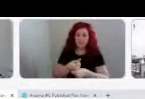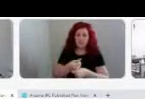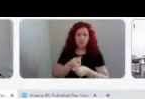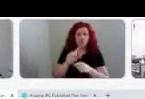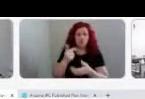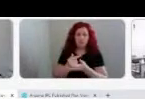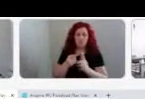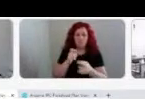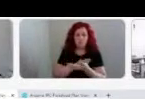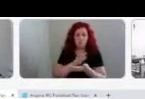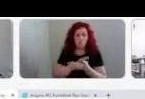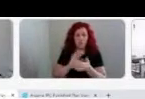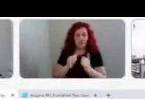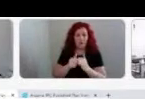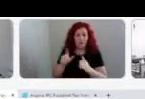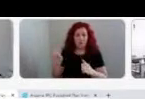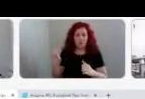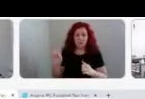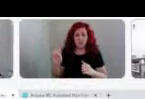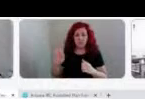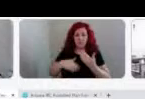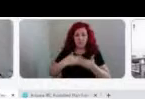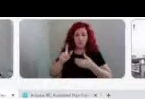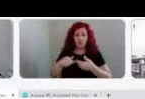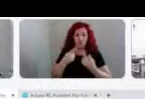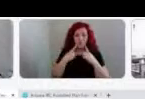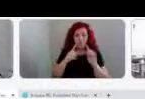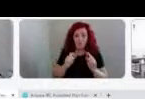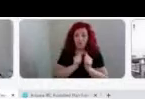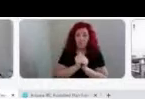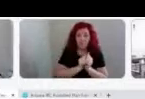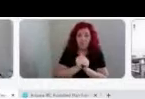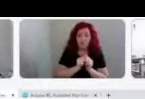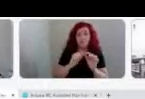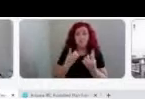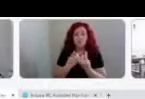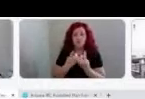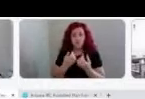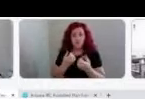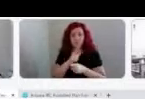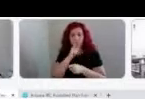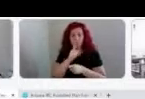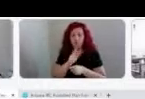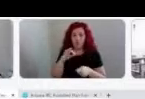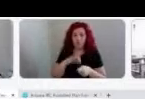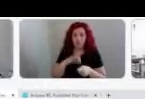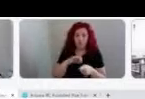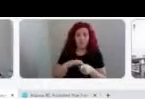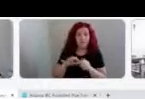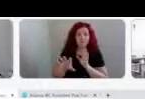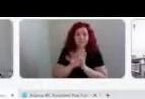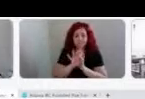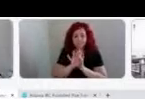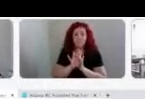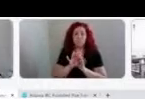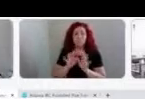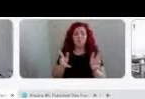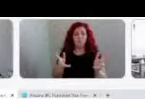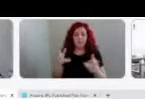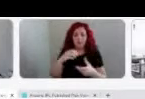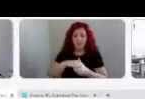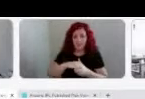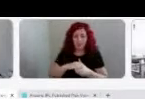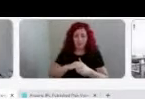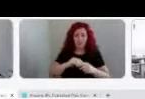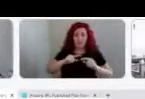supposed to work let's have combat competitive districts and let's ensure that our elected officials are engaged and accountable to